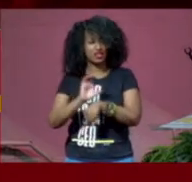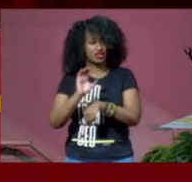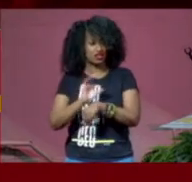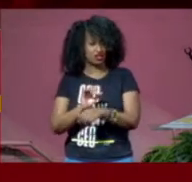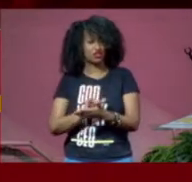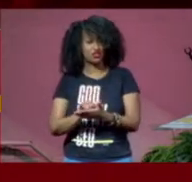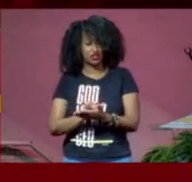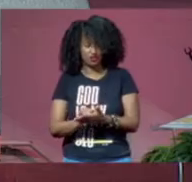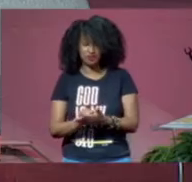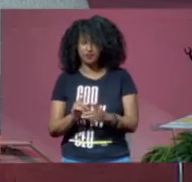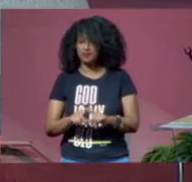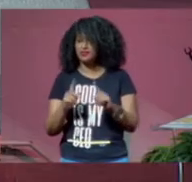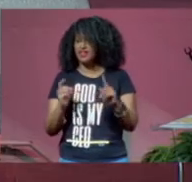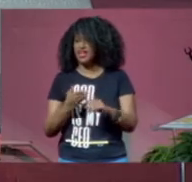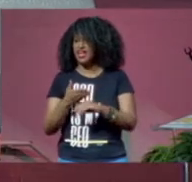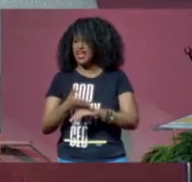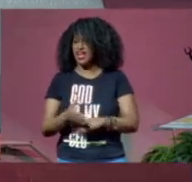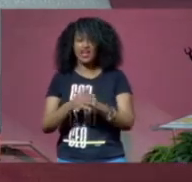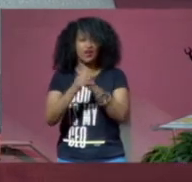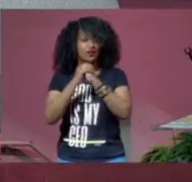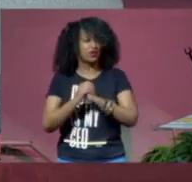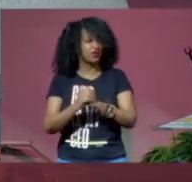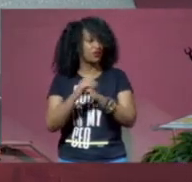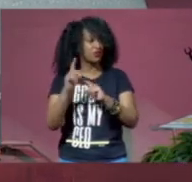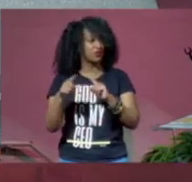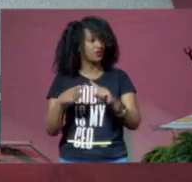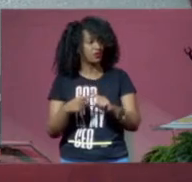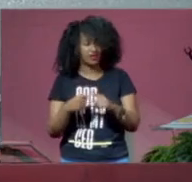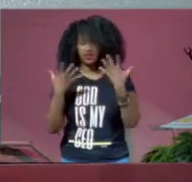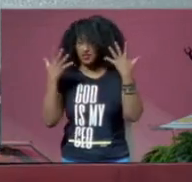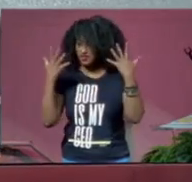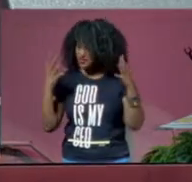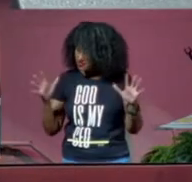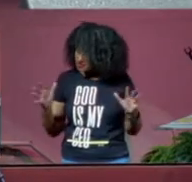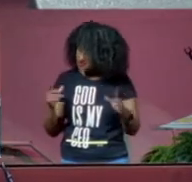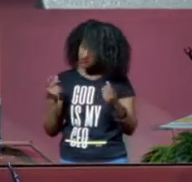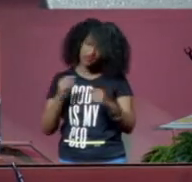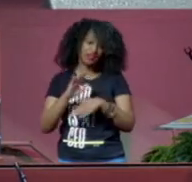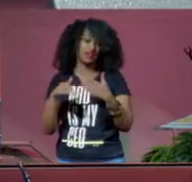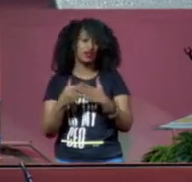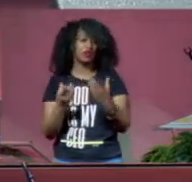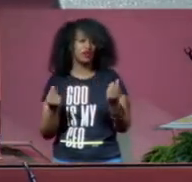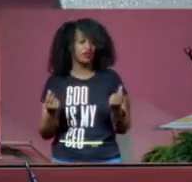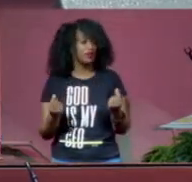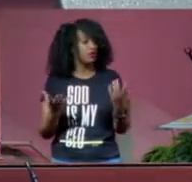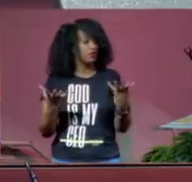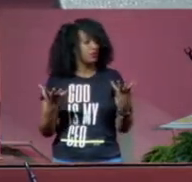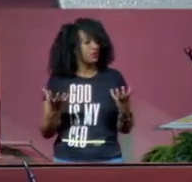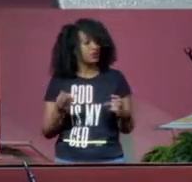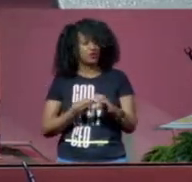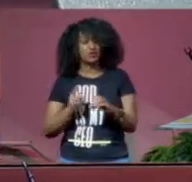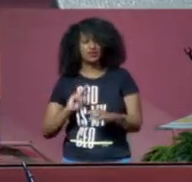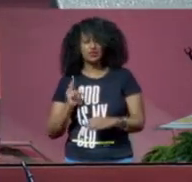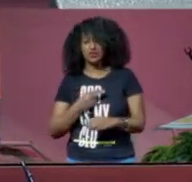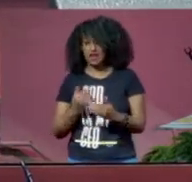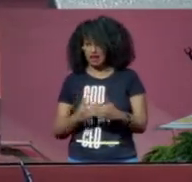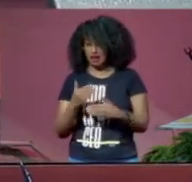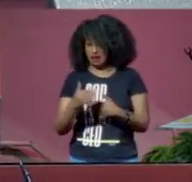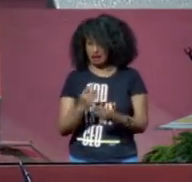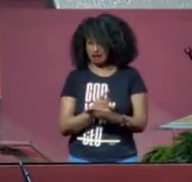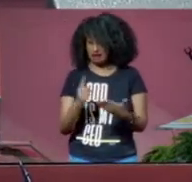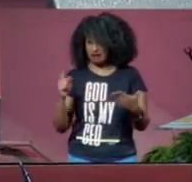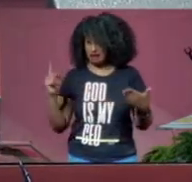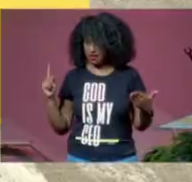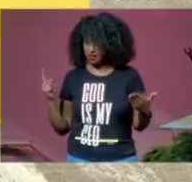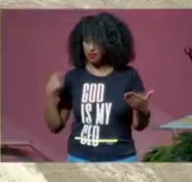then after worship, when you get finished shaking hands and doing what you do, I want you to join us next week as we get ready